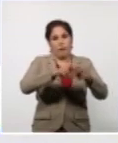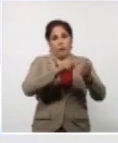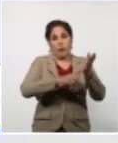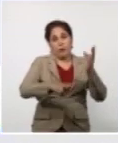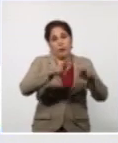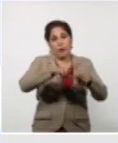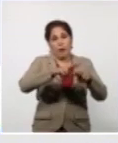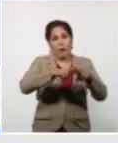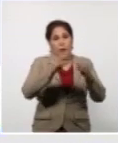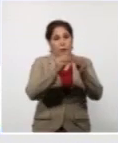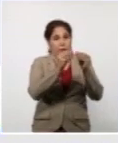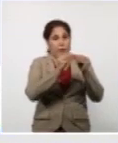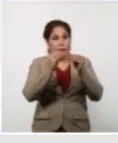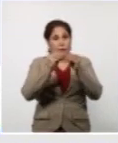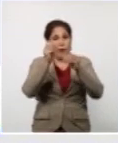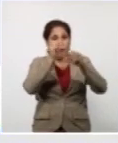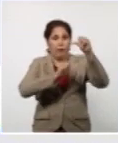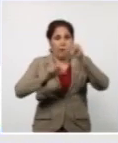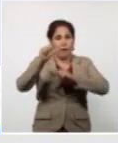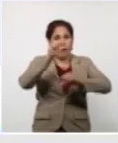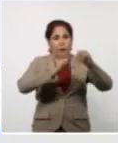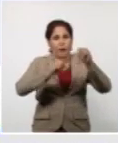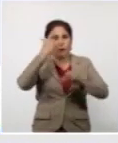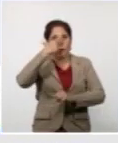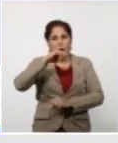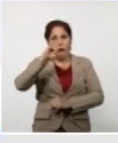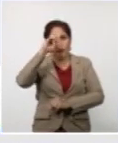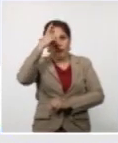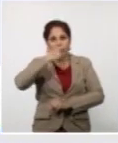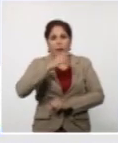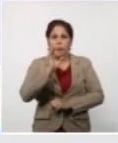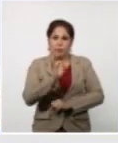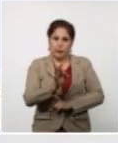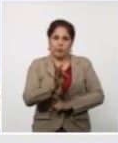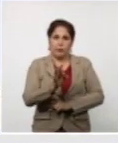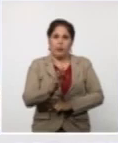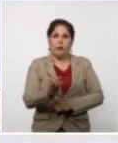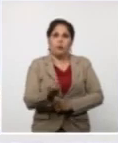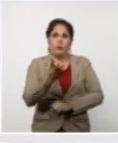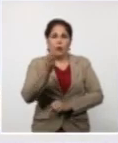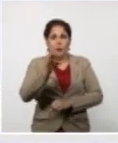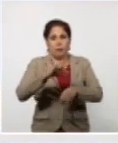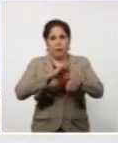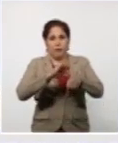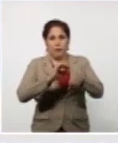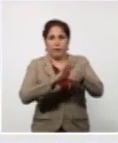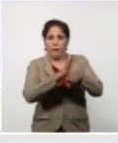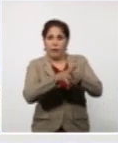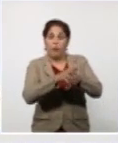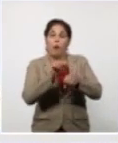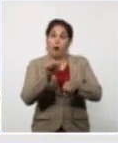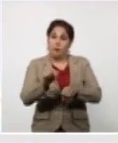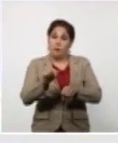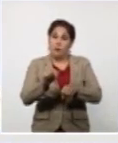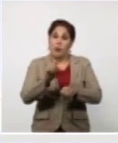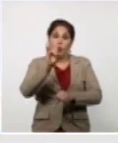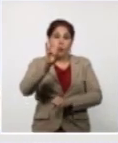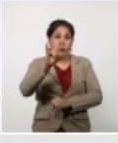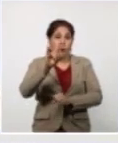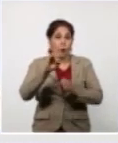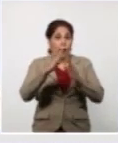these new cases, which concentrate primarily on the local transmission in the